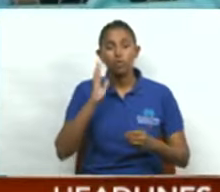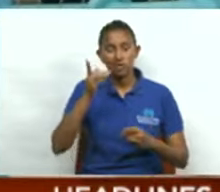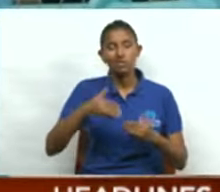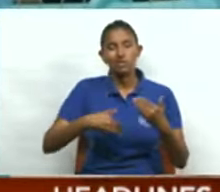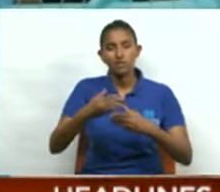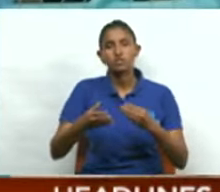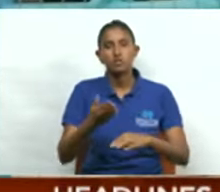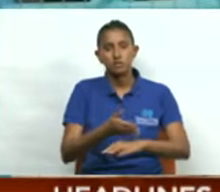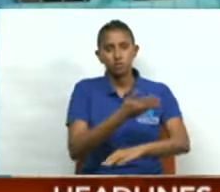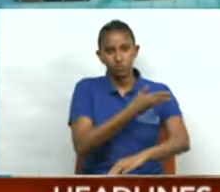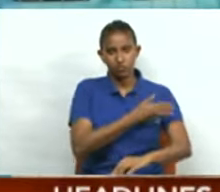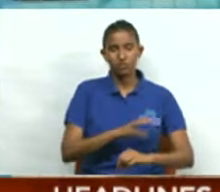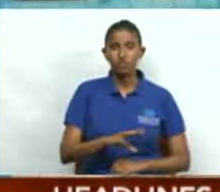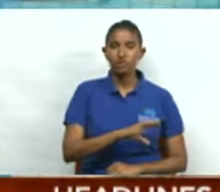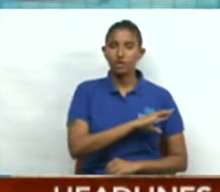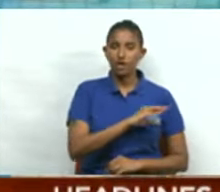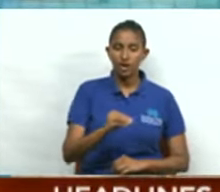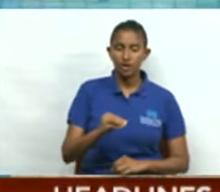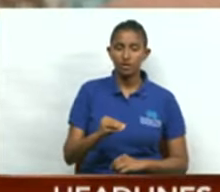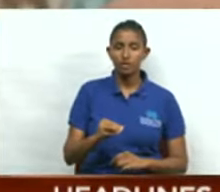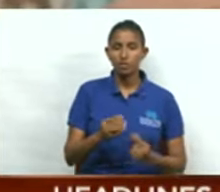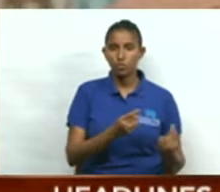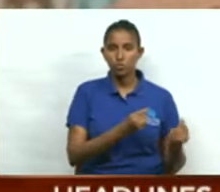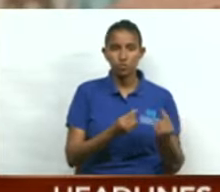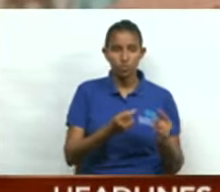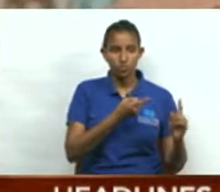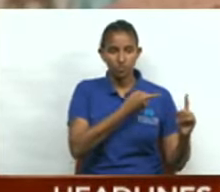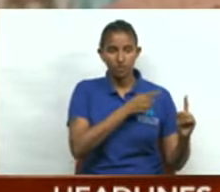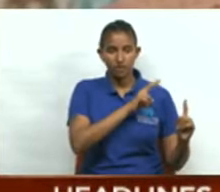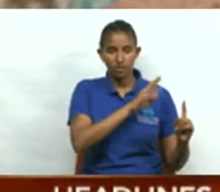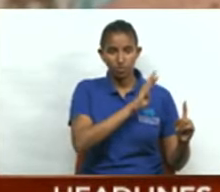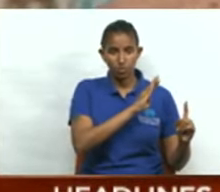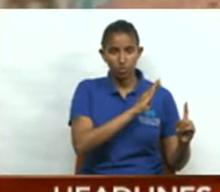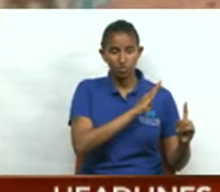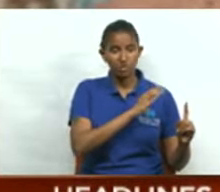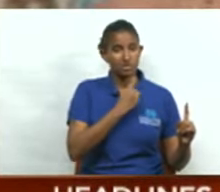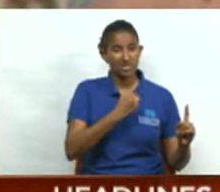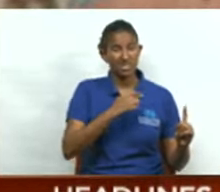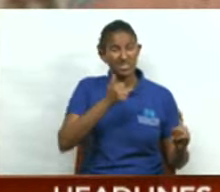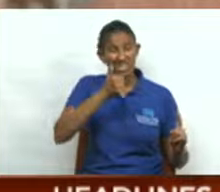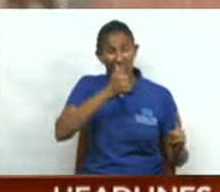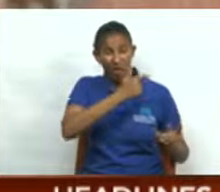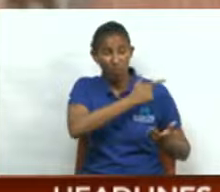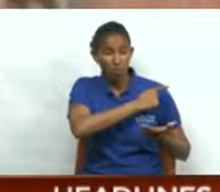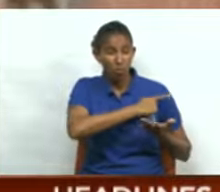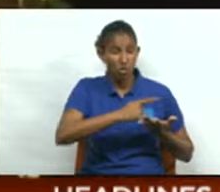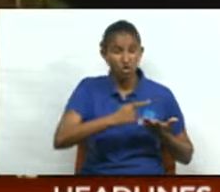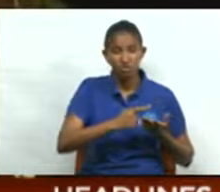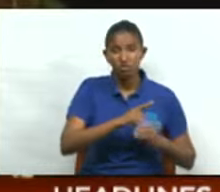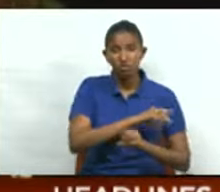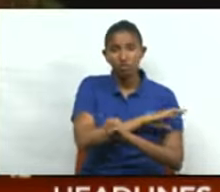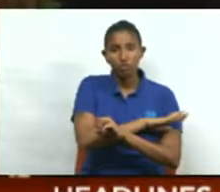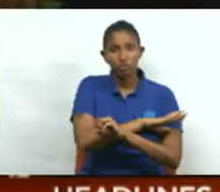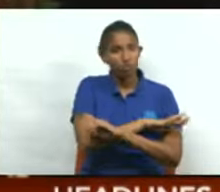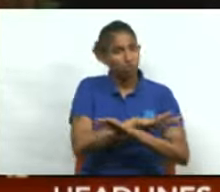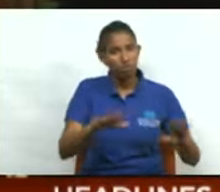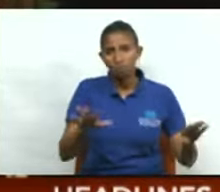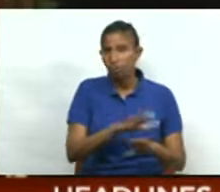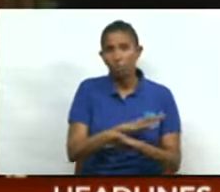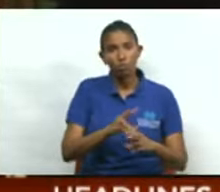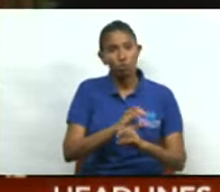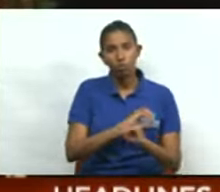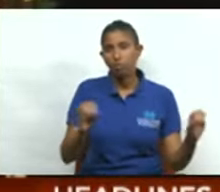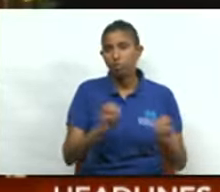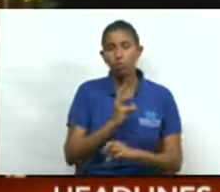little relief to Victor Booker, who has endured a staggering 10 weeks without water in his pipes. While some low-lying areas